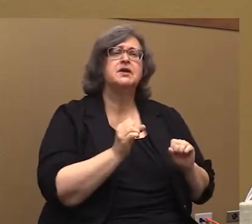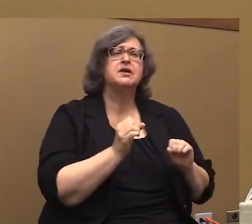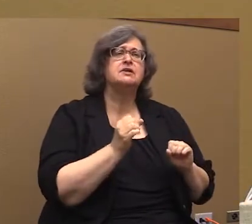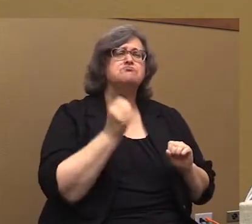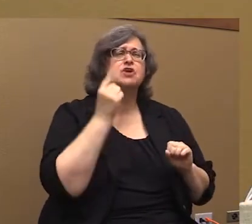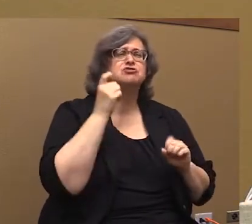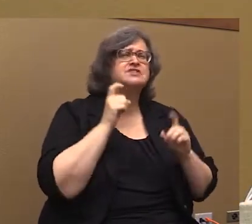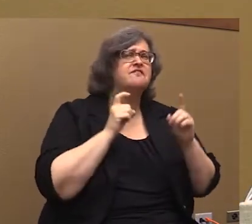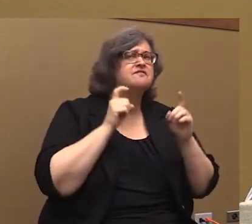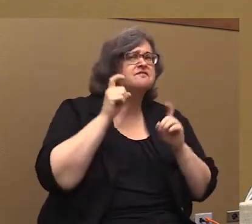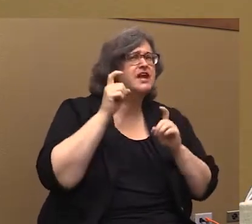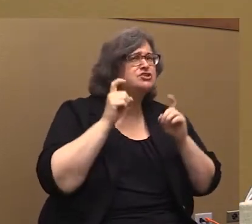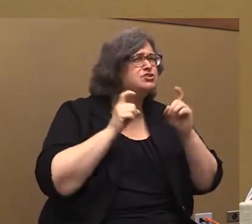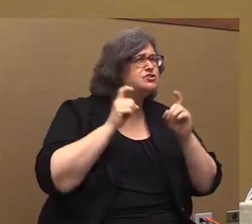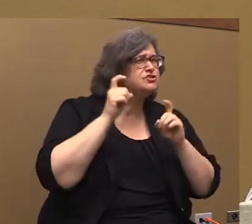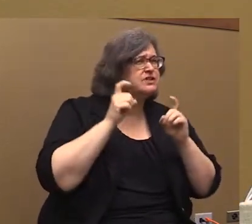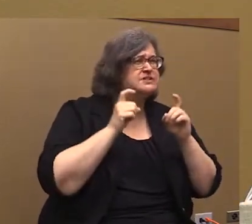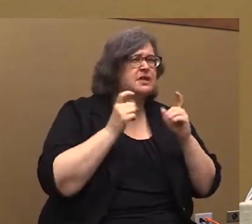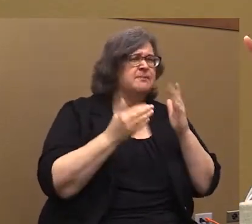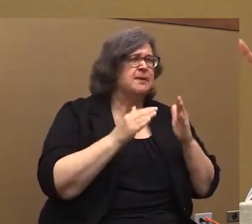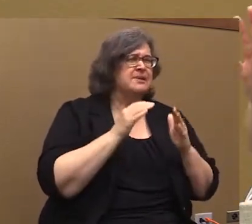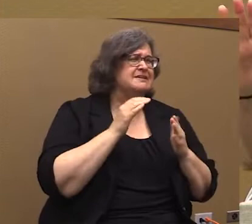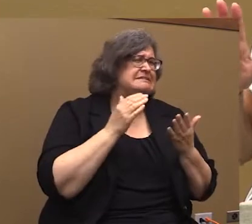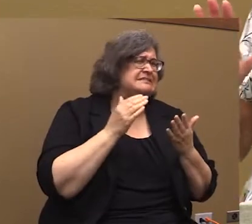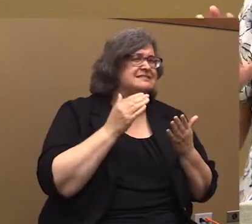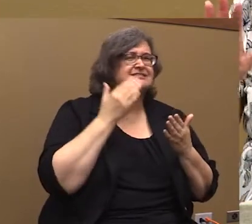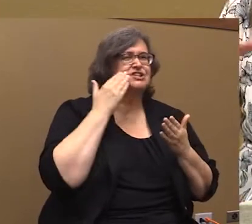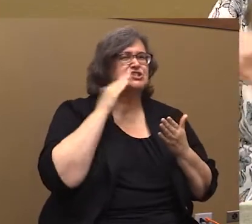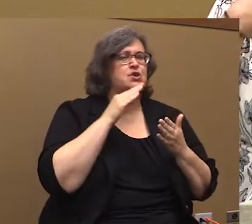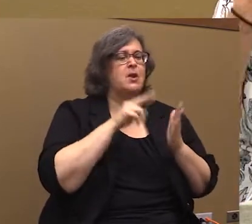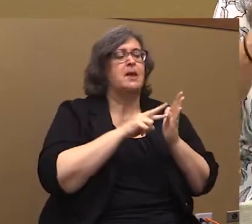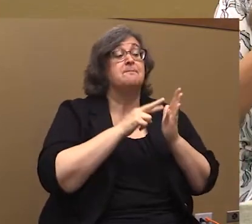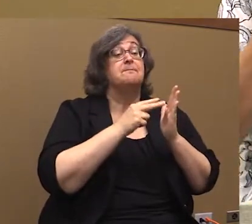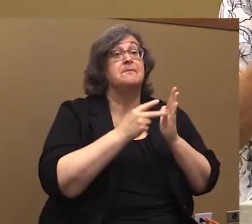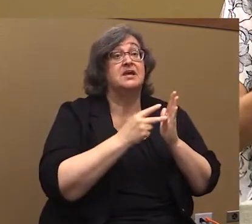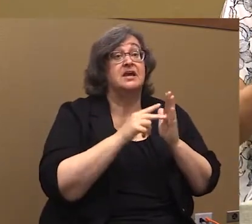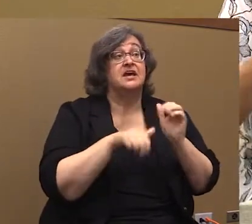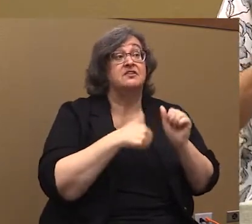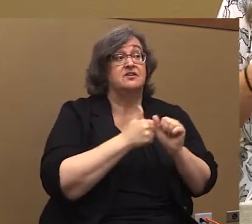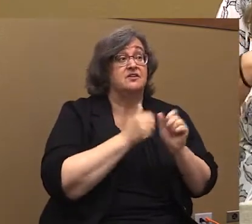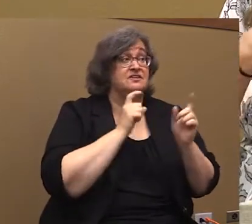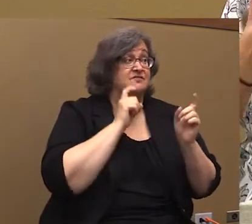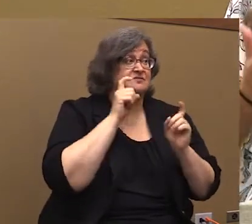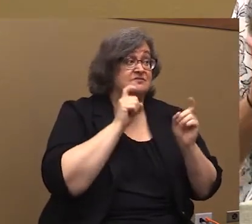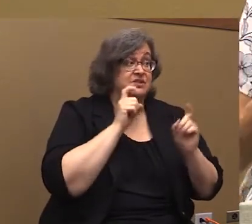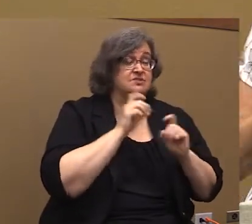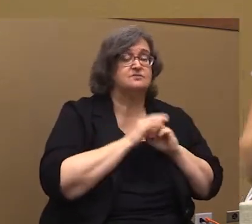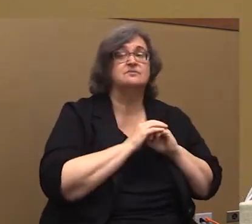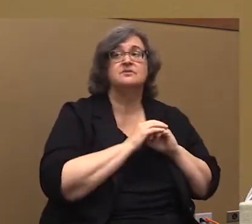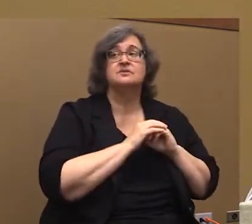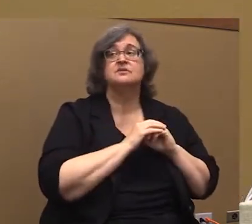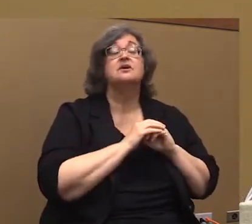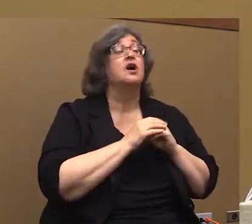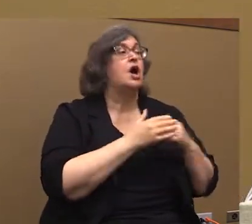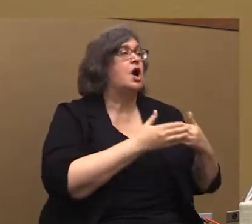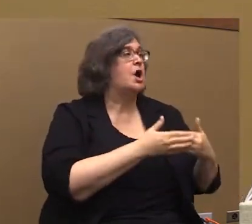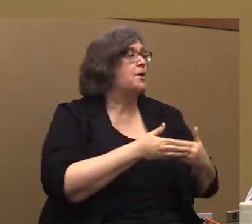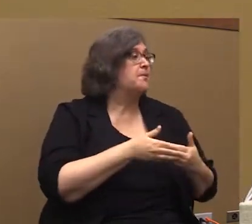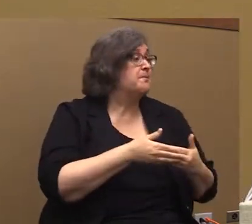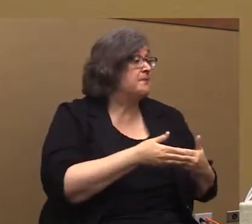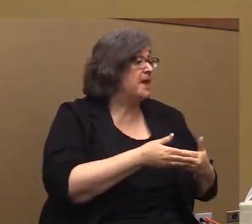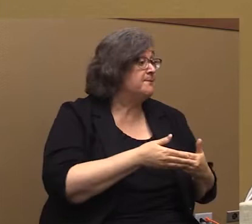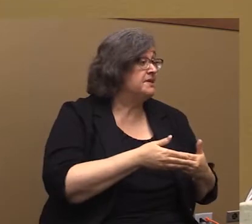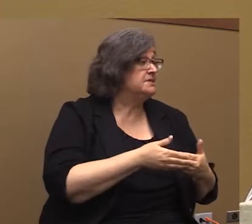can start to maybe distinguish some facial expressions, but may not always know the meaning behind